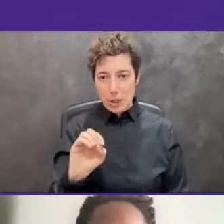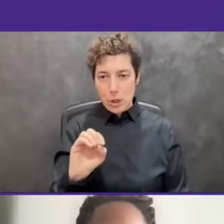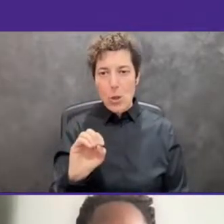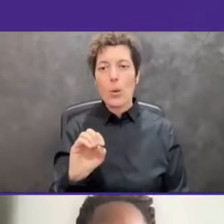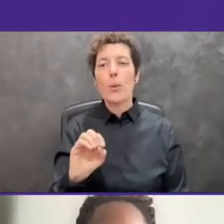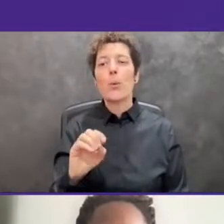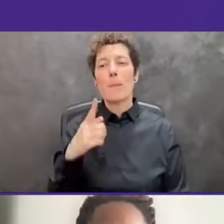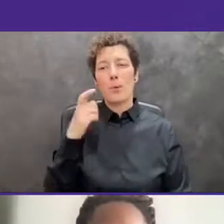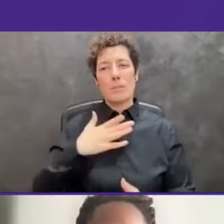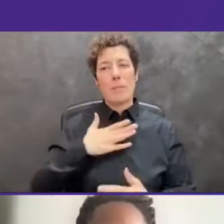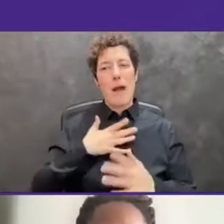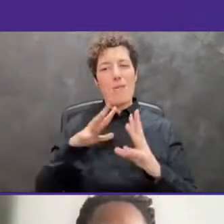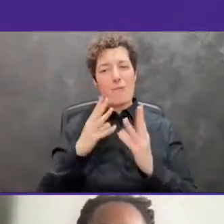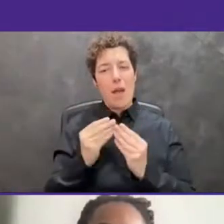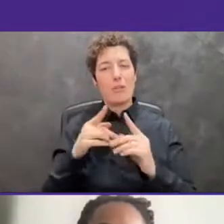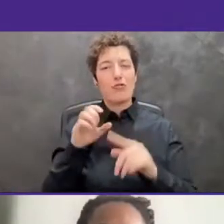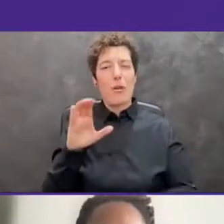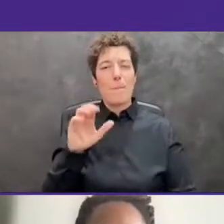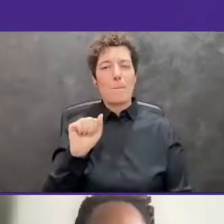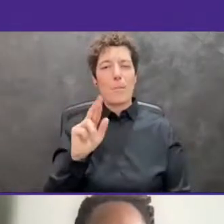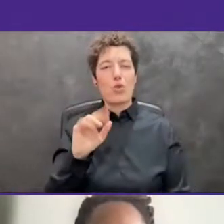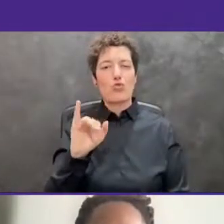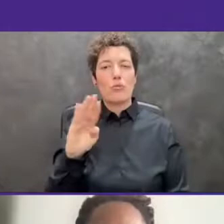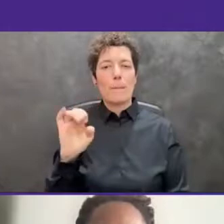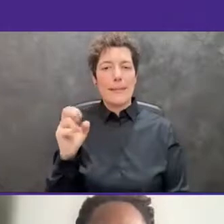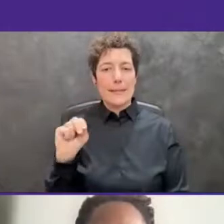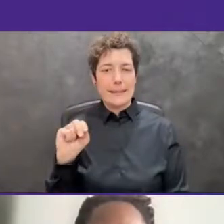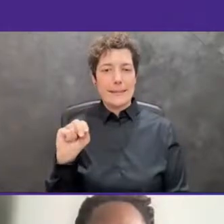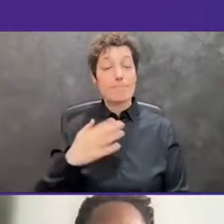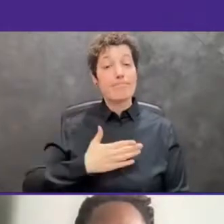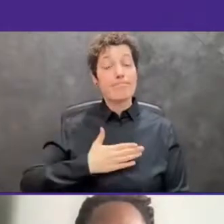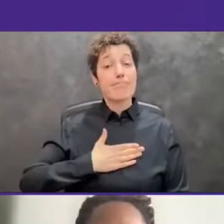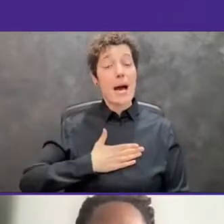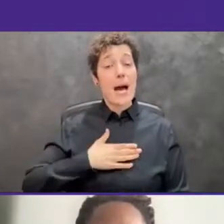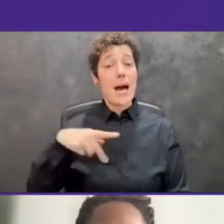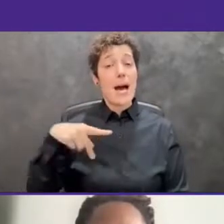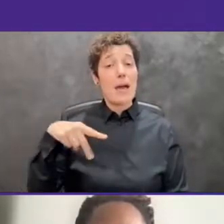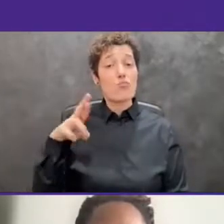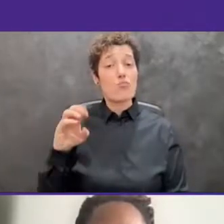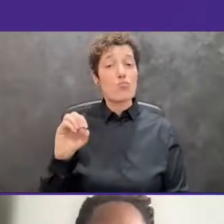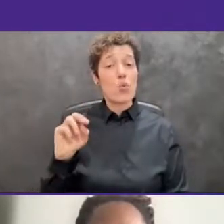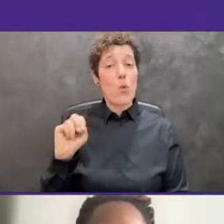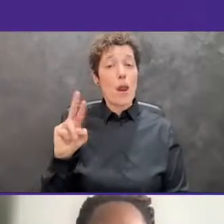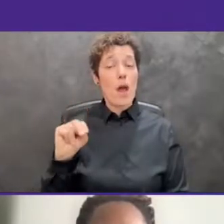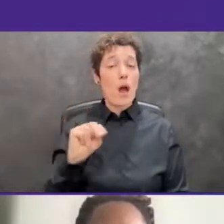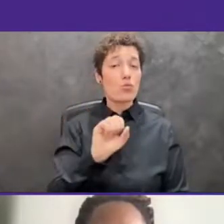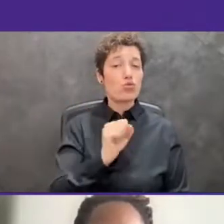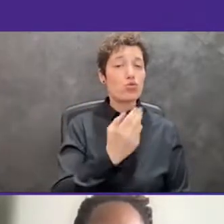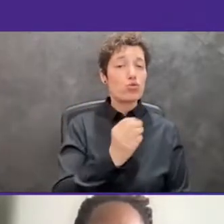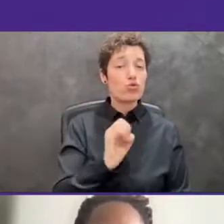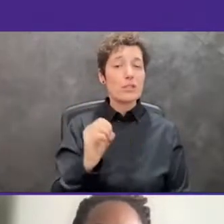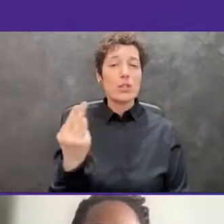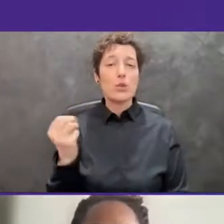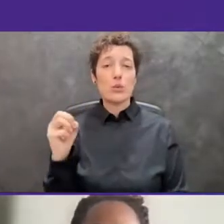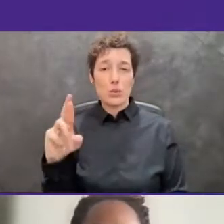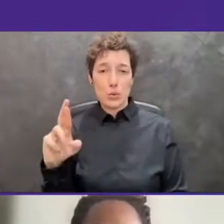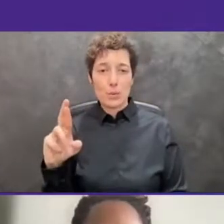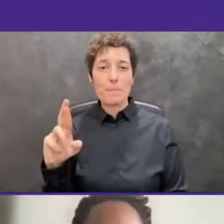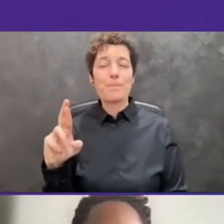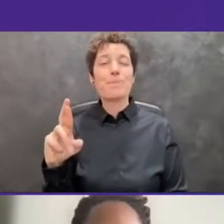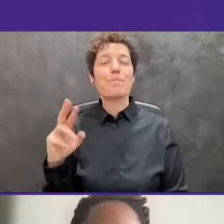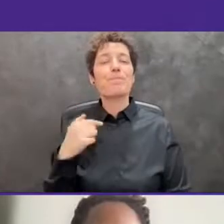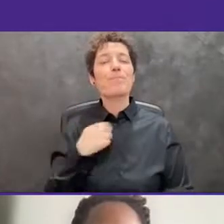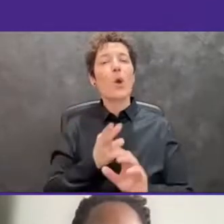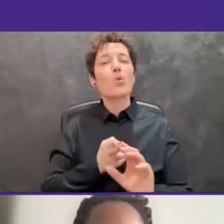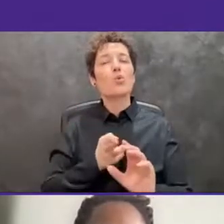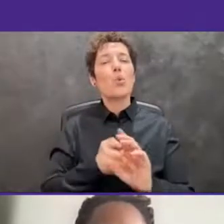the Caribbean. I use the pronouns she, her, and I joined American